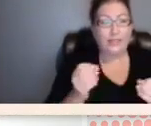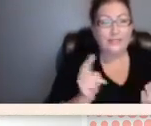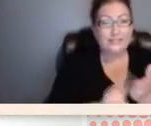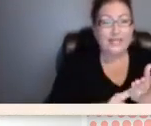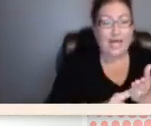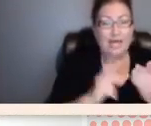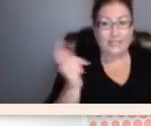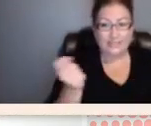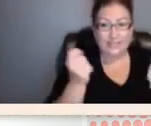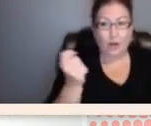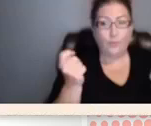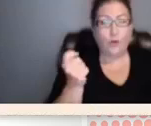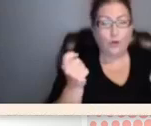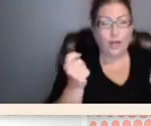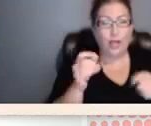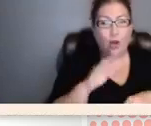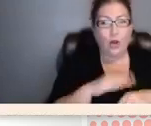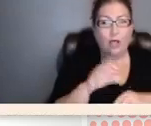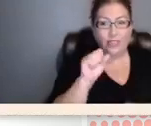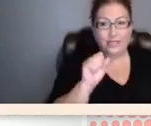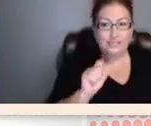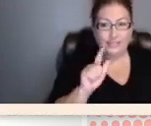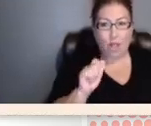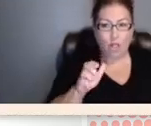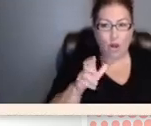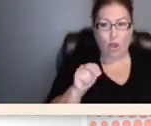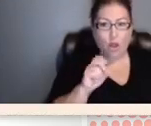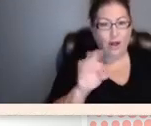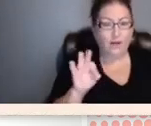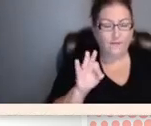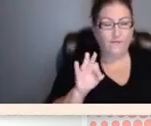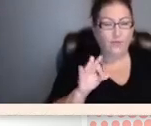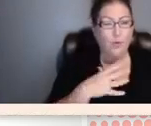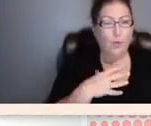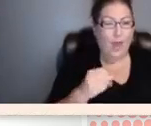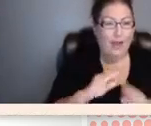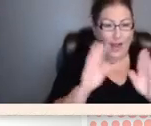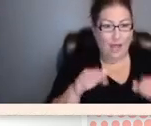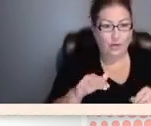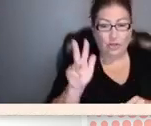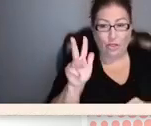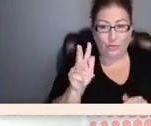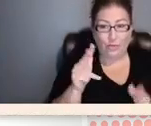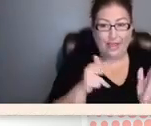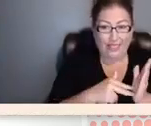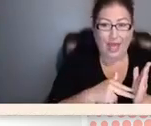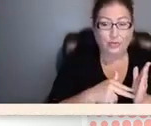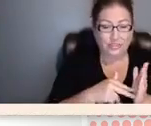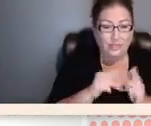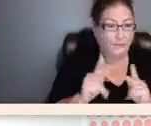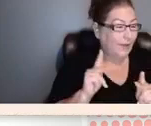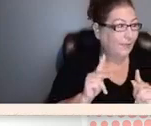South Lawn of the White House. 3,000 people